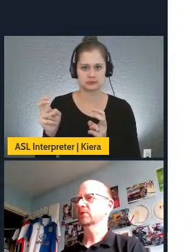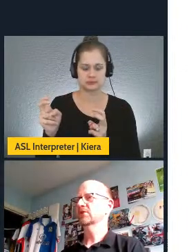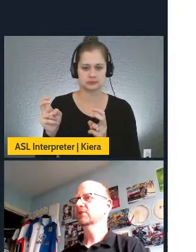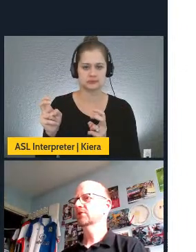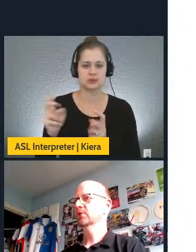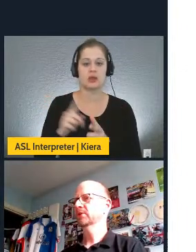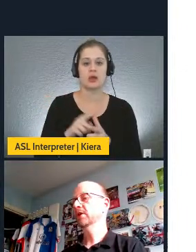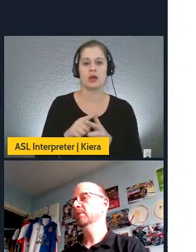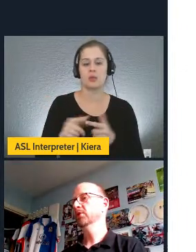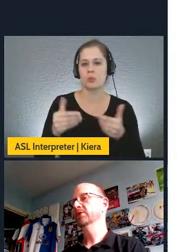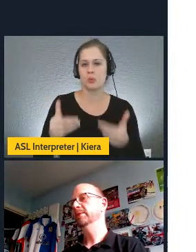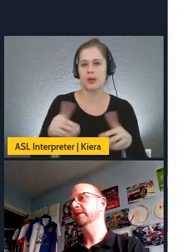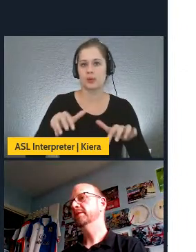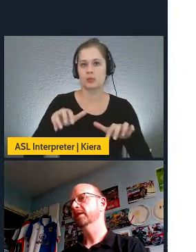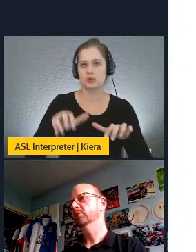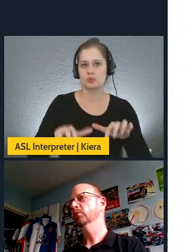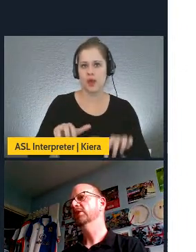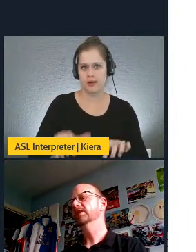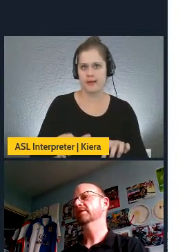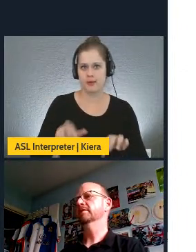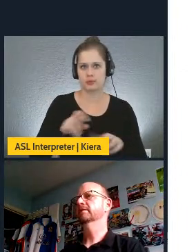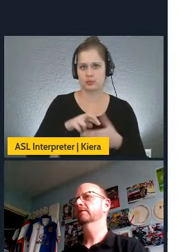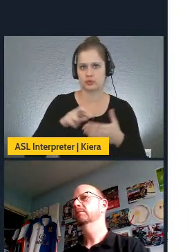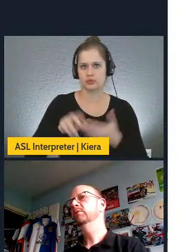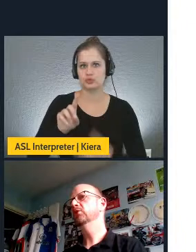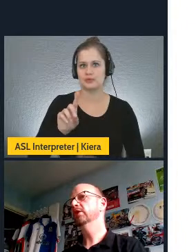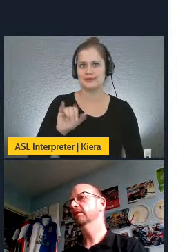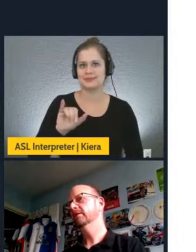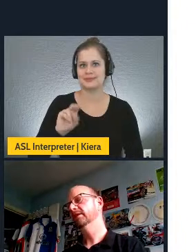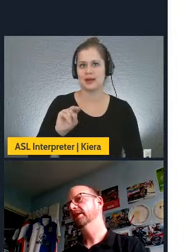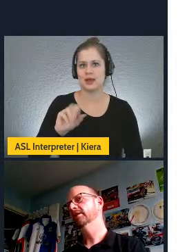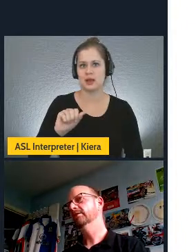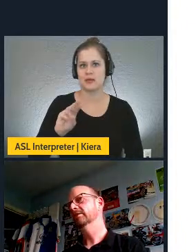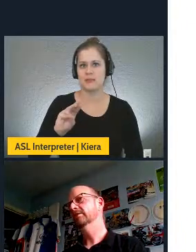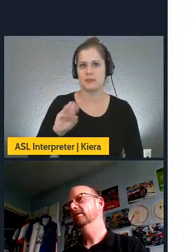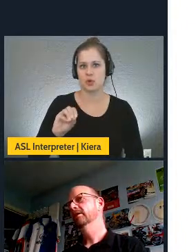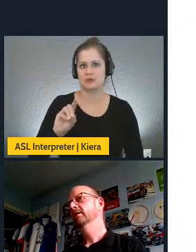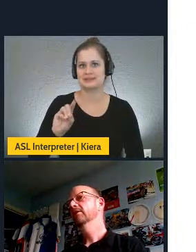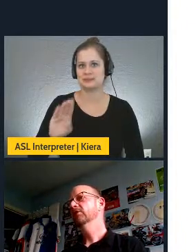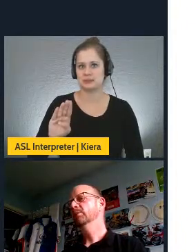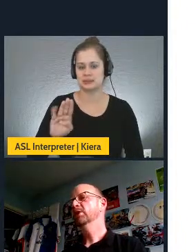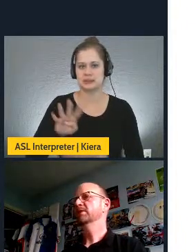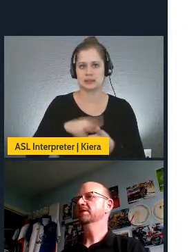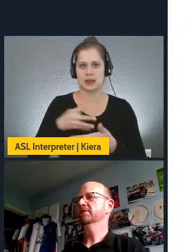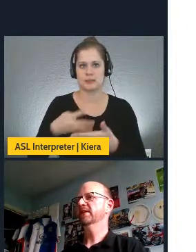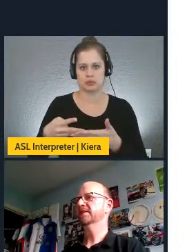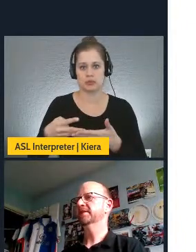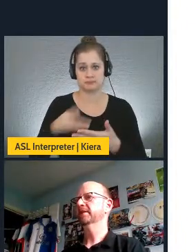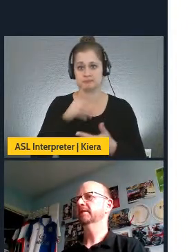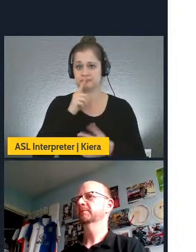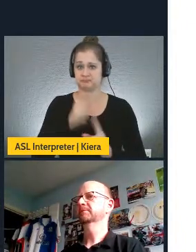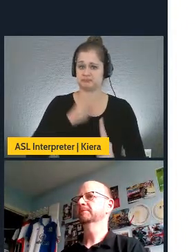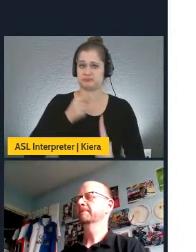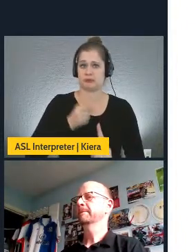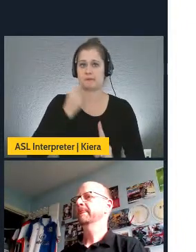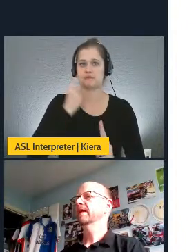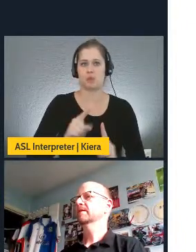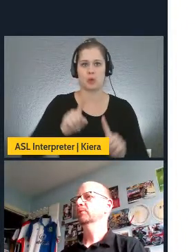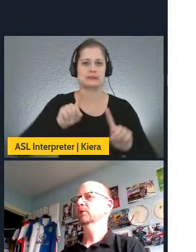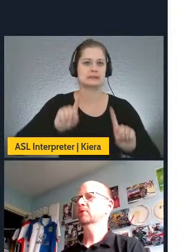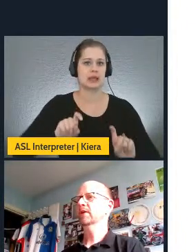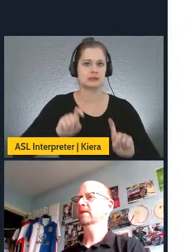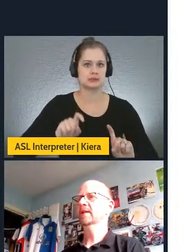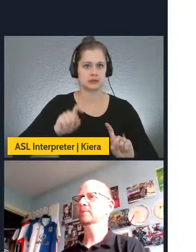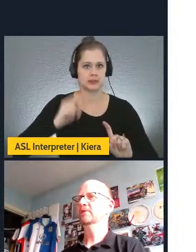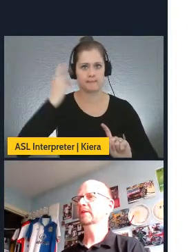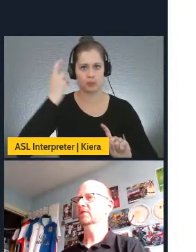the results to a DynamoDB table, which is purely, again, for the purposes of testing.